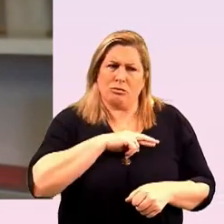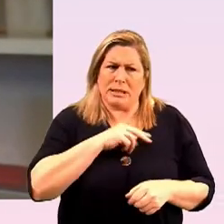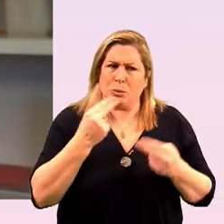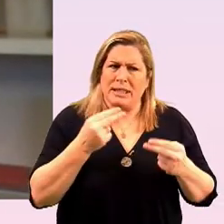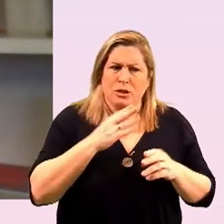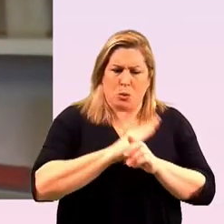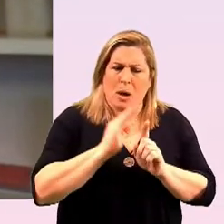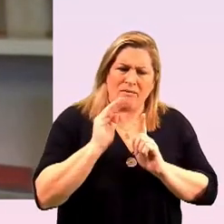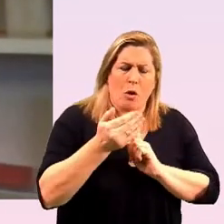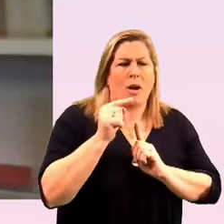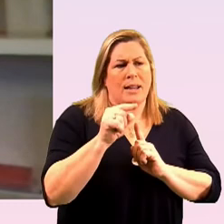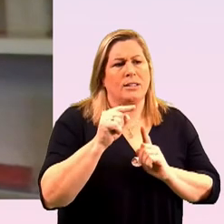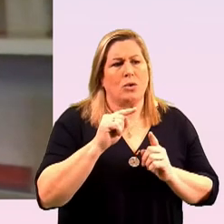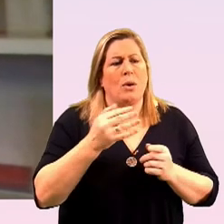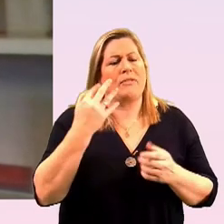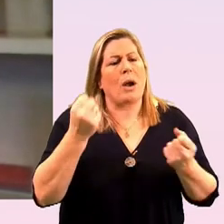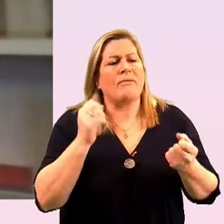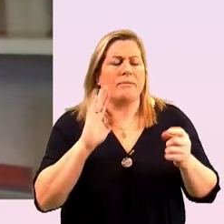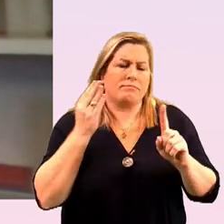and ambition, you know, you do have that ambition